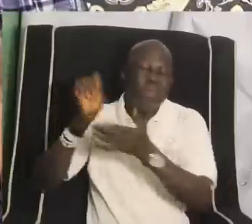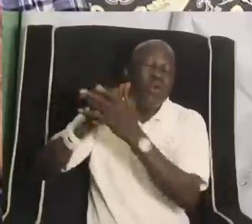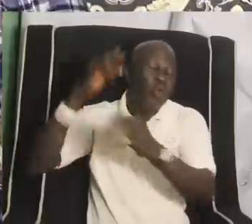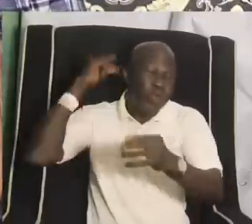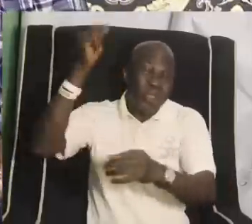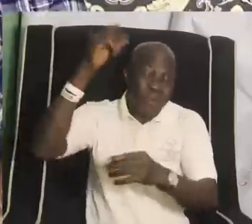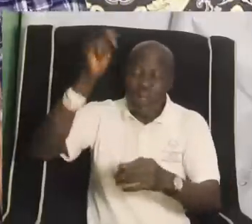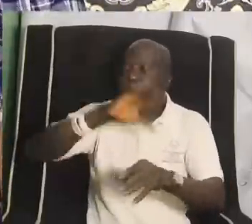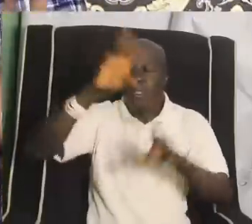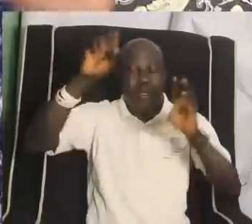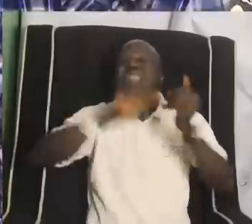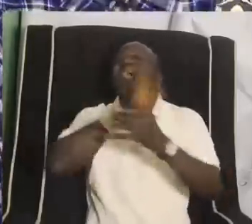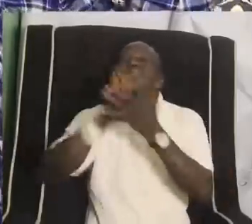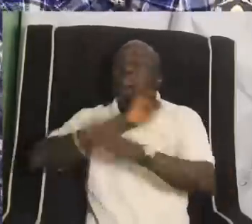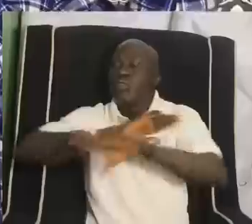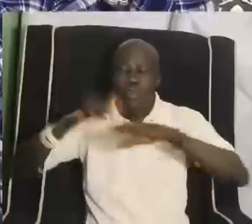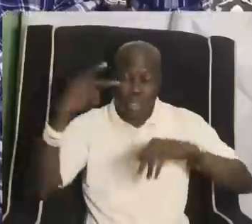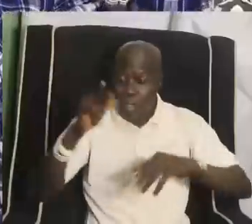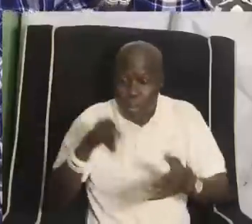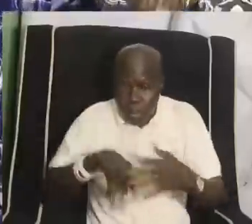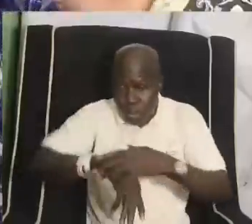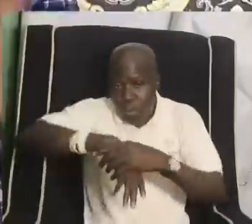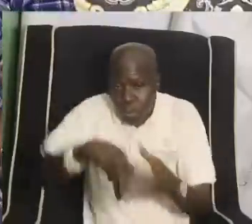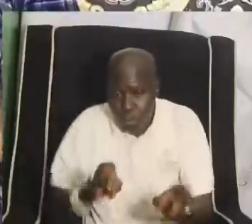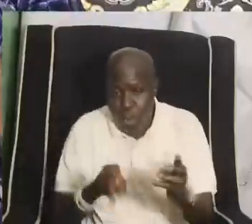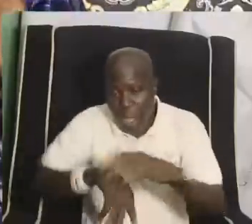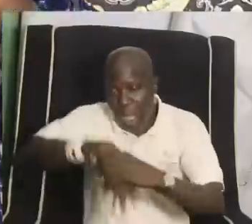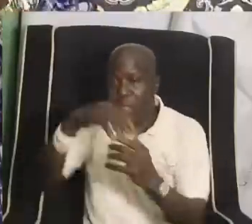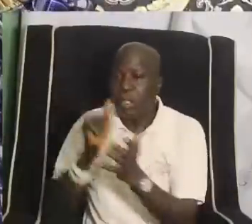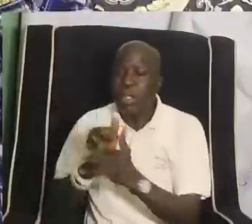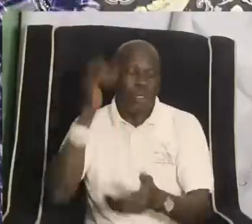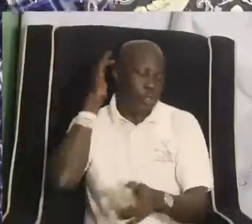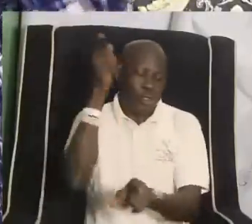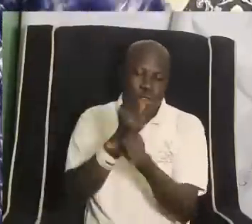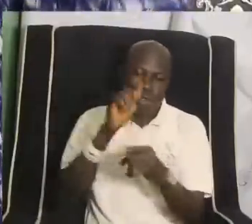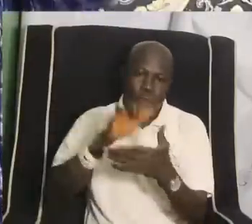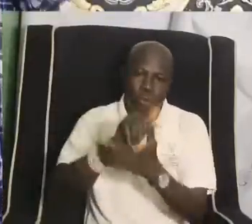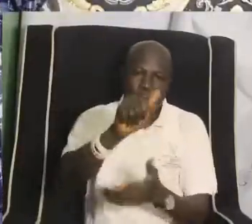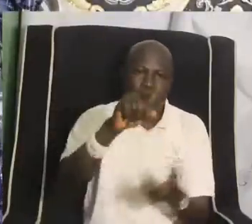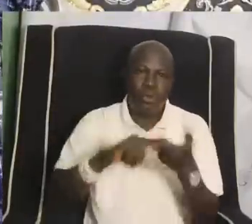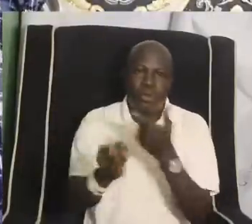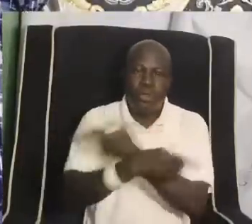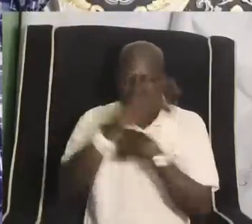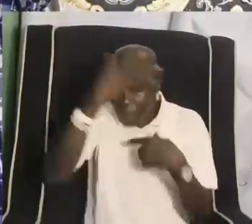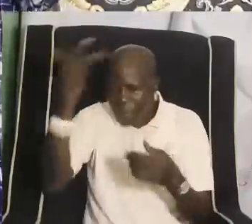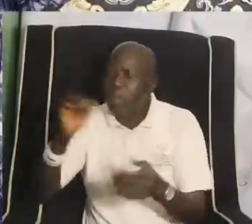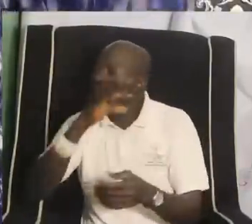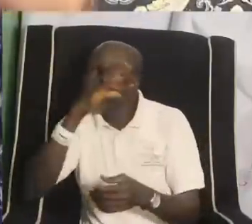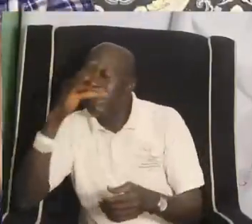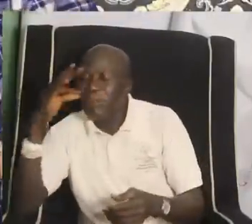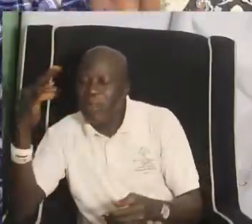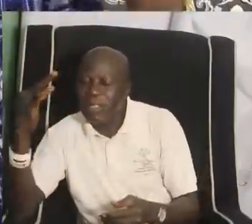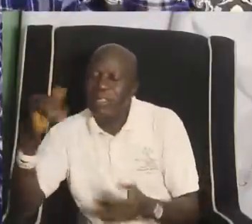time. That you could not see the way out. You should just believe